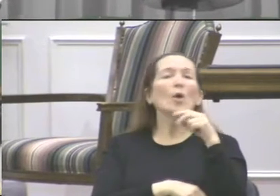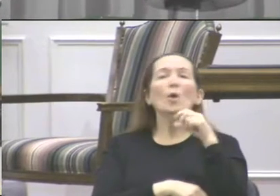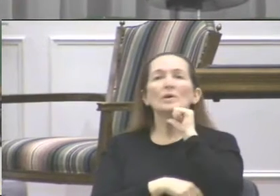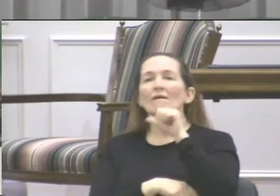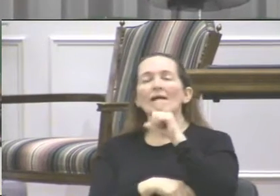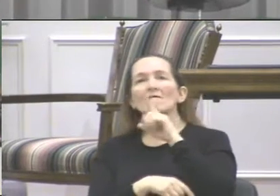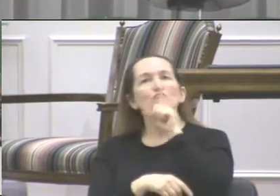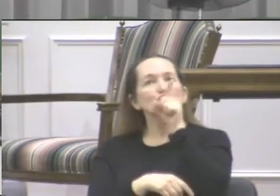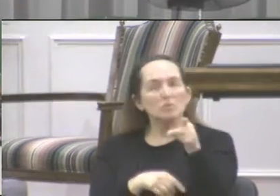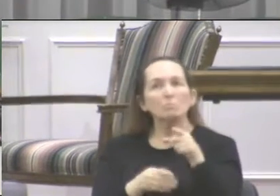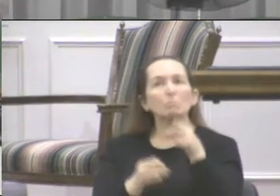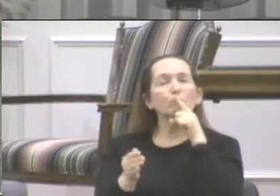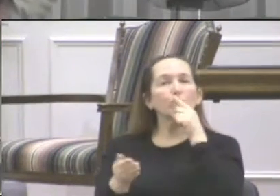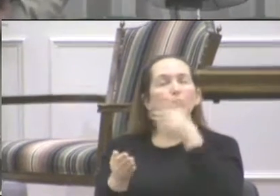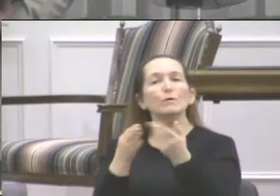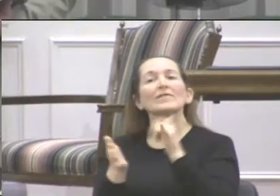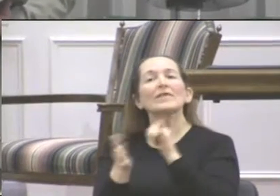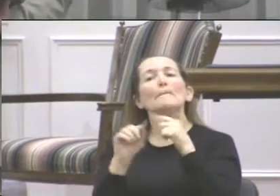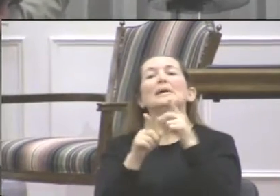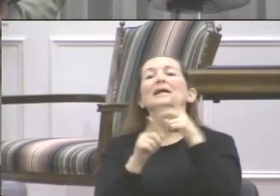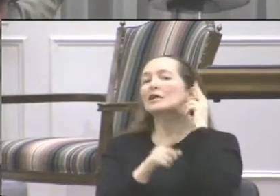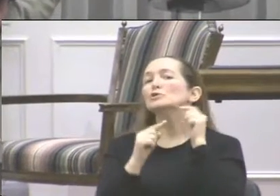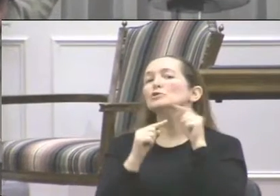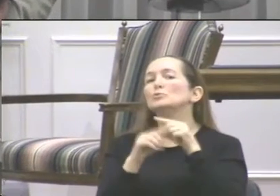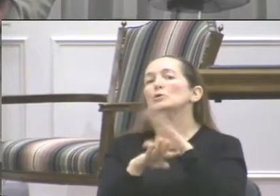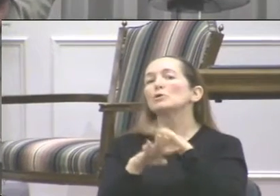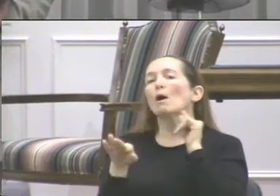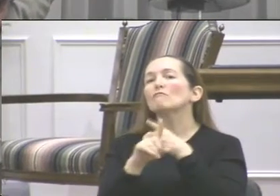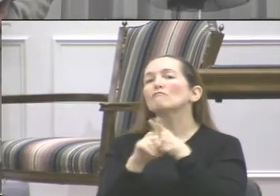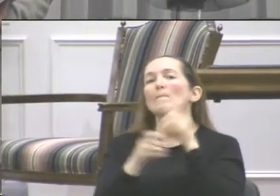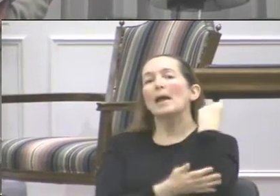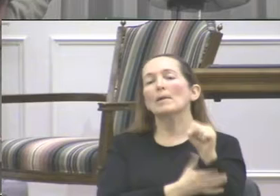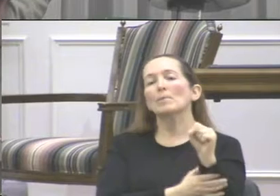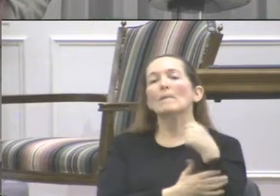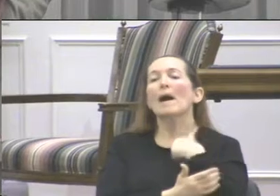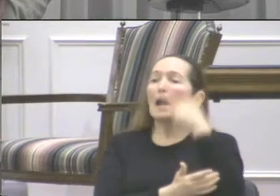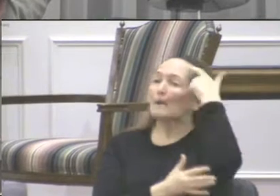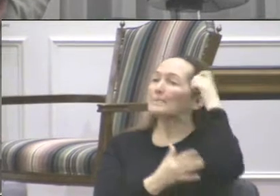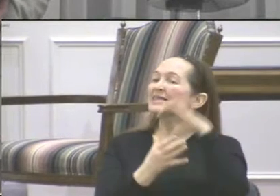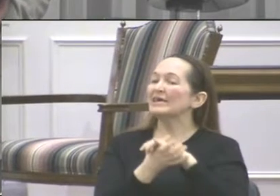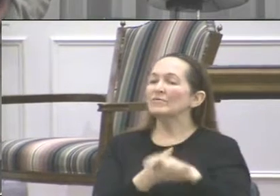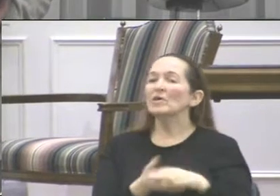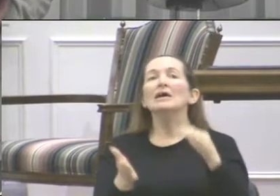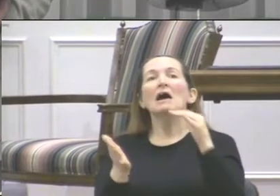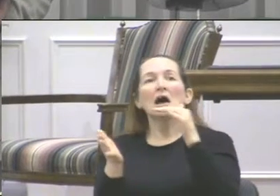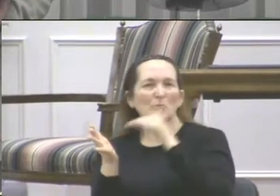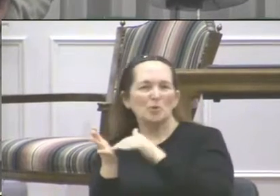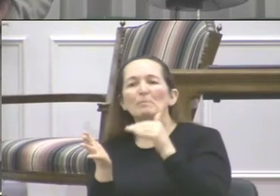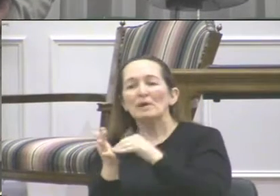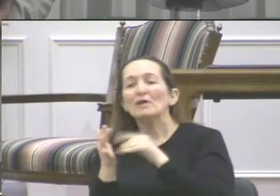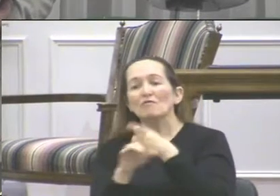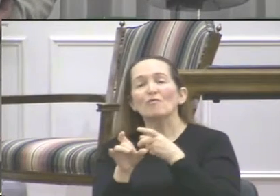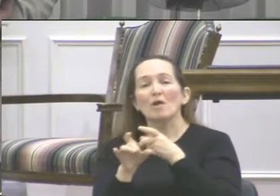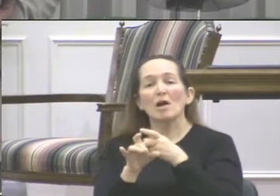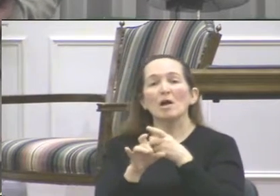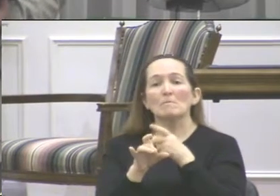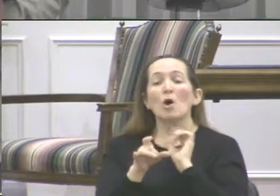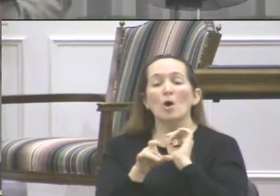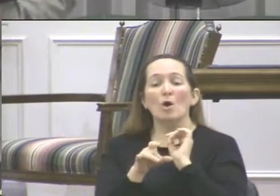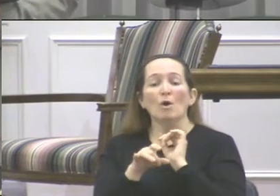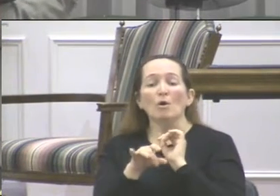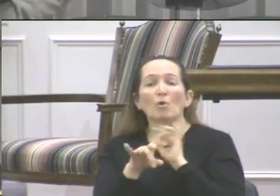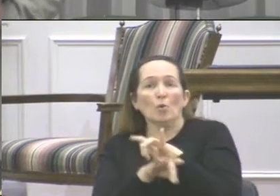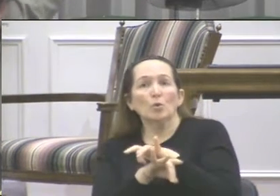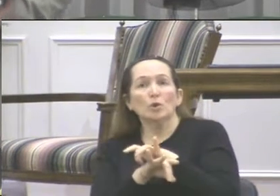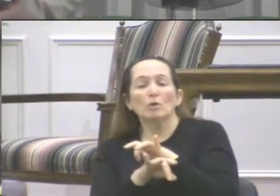proof of that. But I want you to listen to this call to Abraham. I believe it was a repeat of an earlier call that we do not have